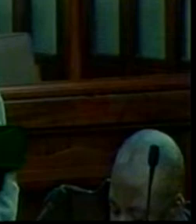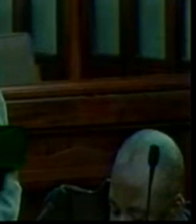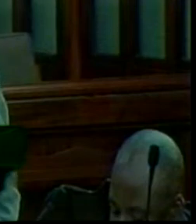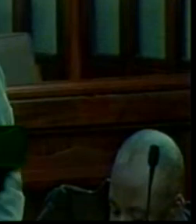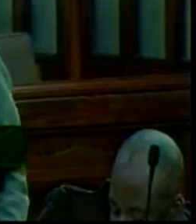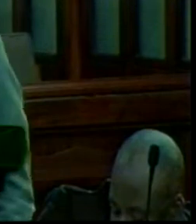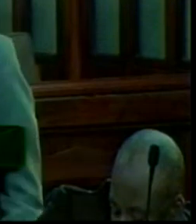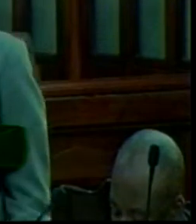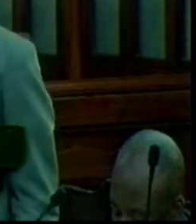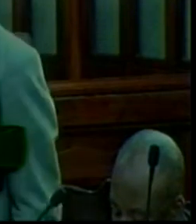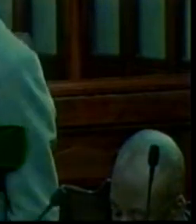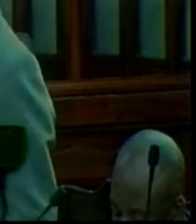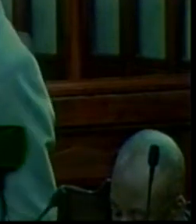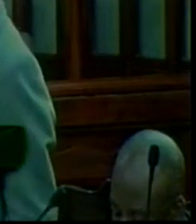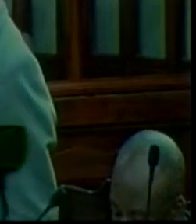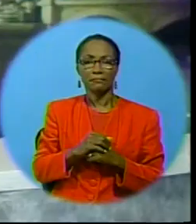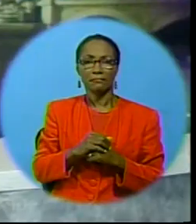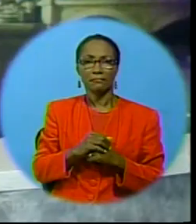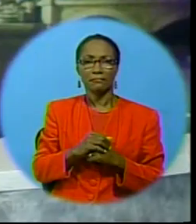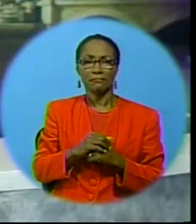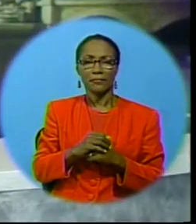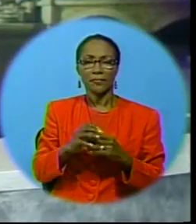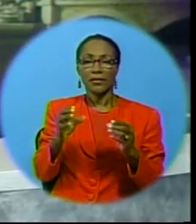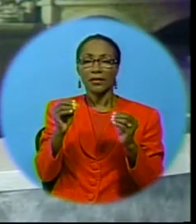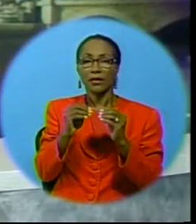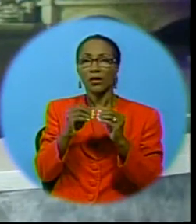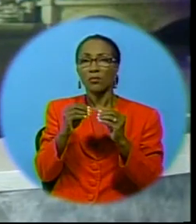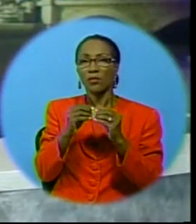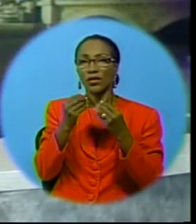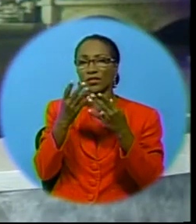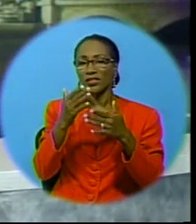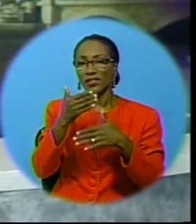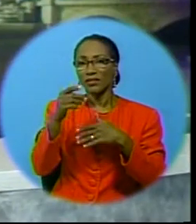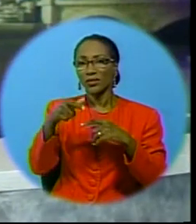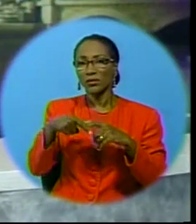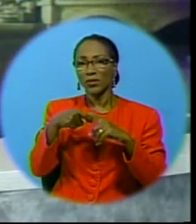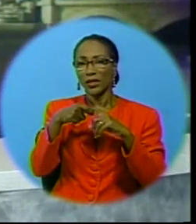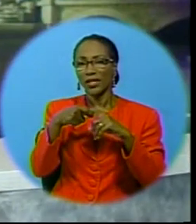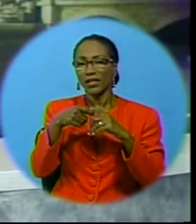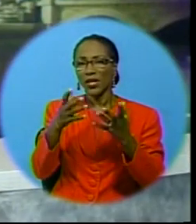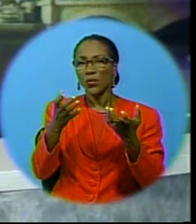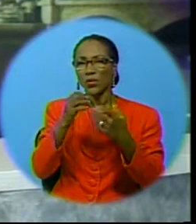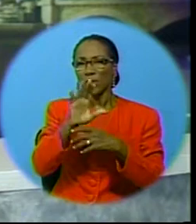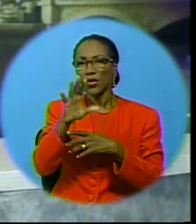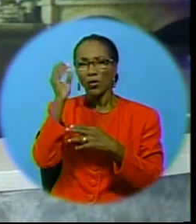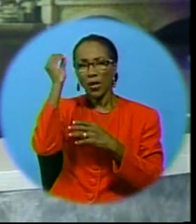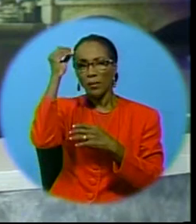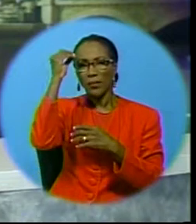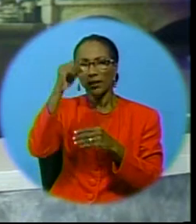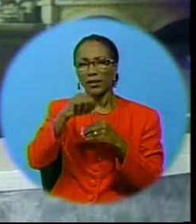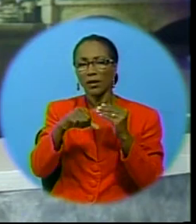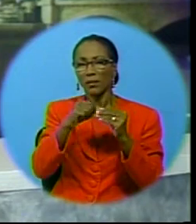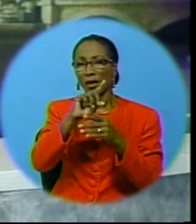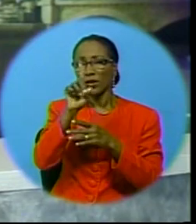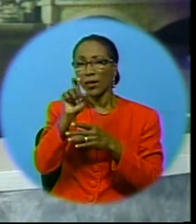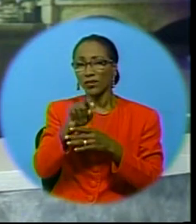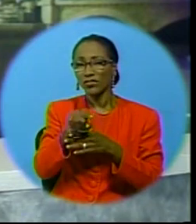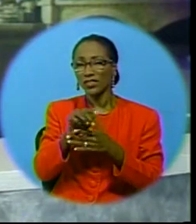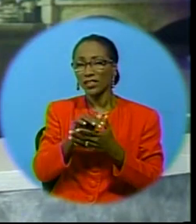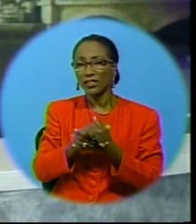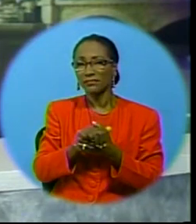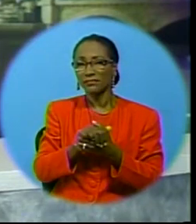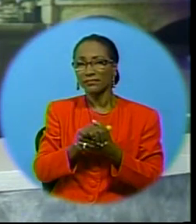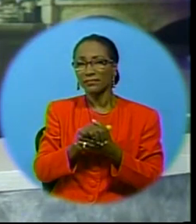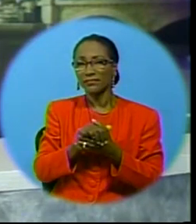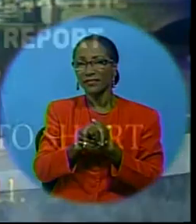a piece of land in this country. We'll have more news after the break, but first we want to get your take on this question.